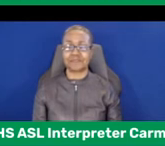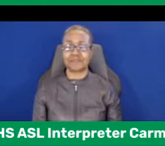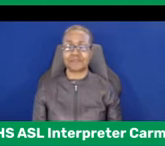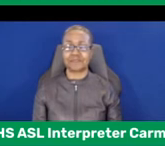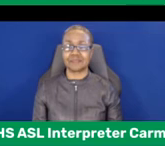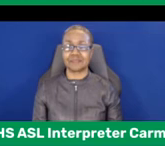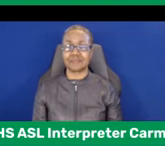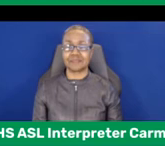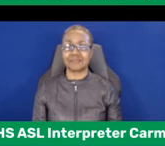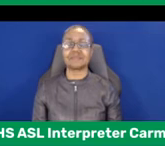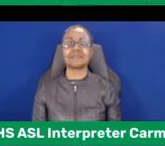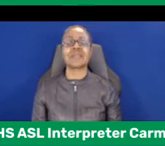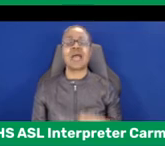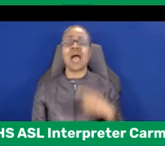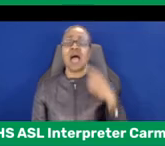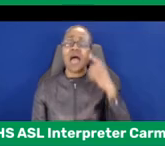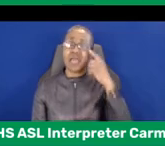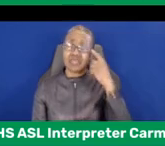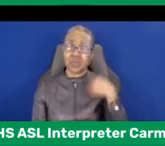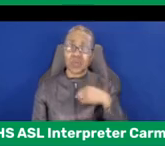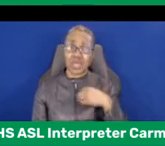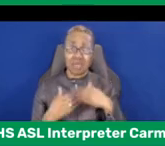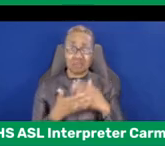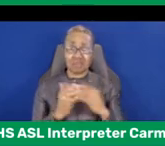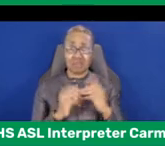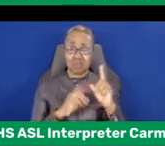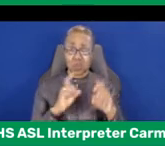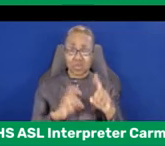I think we maybe have some questions.